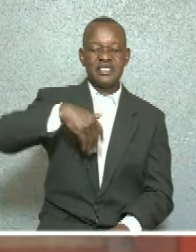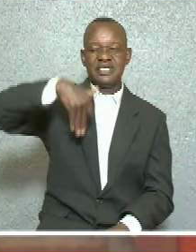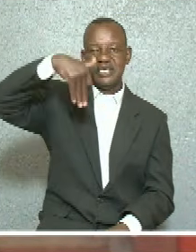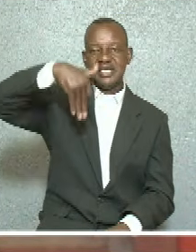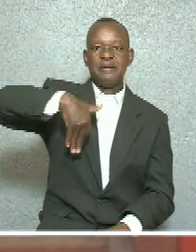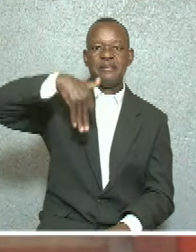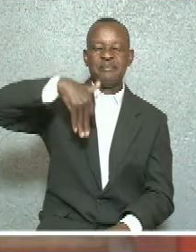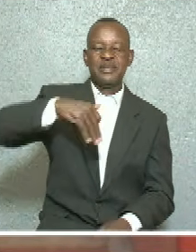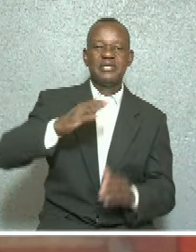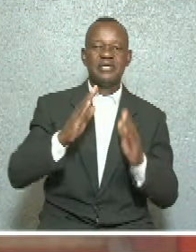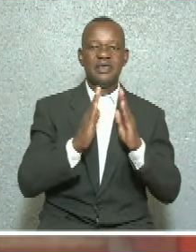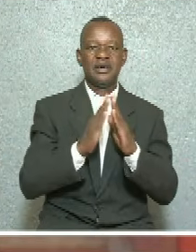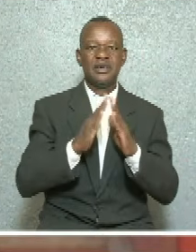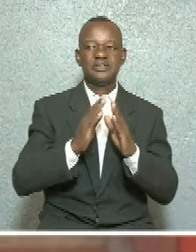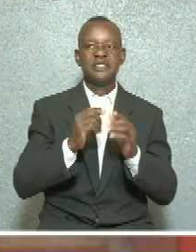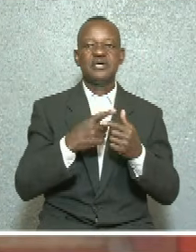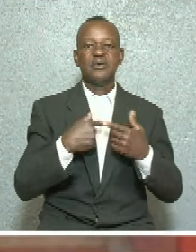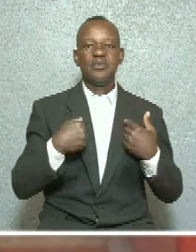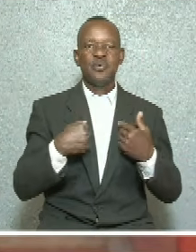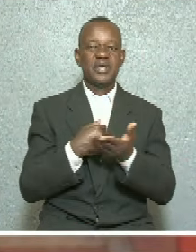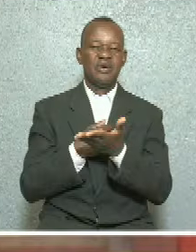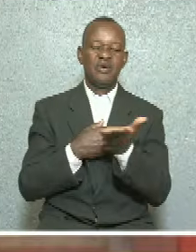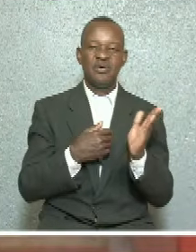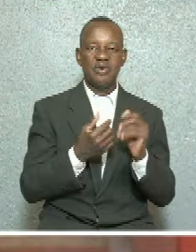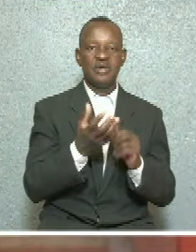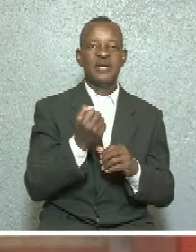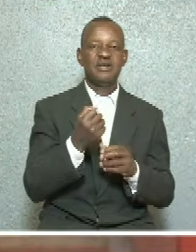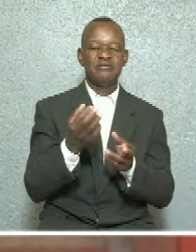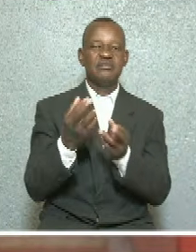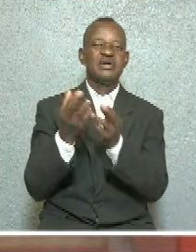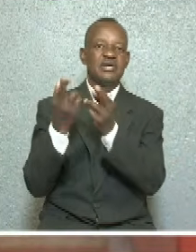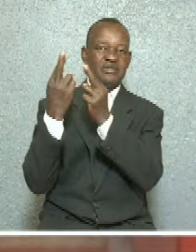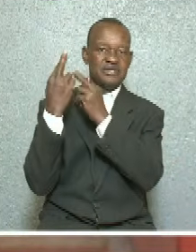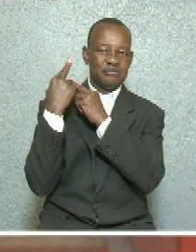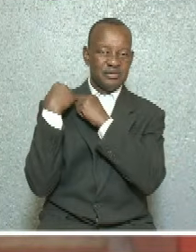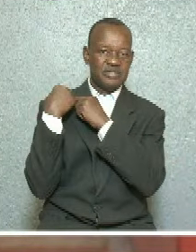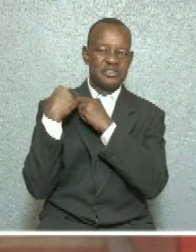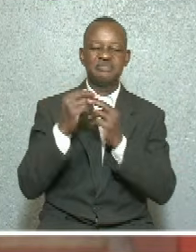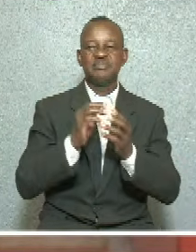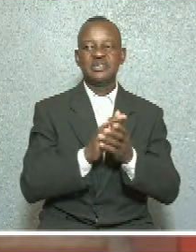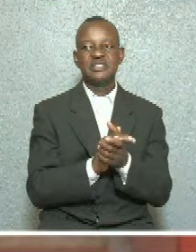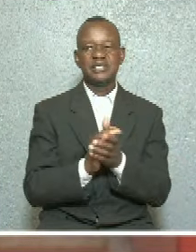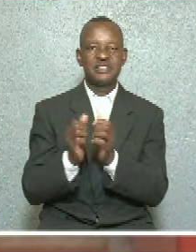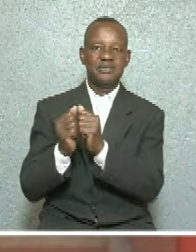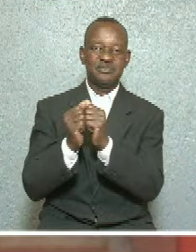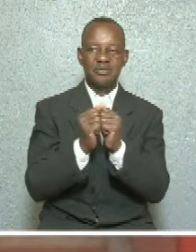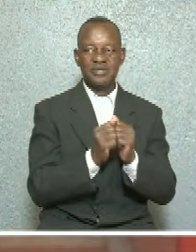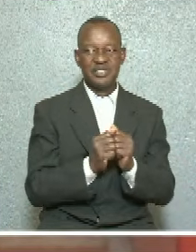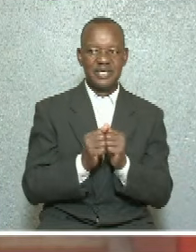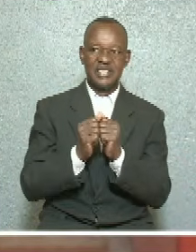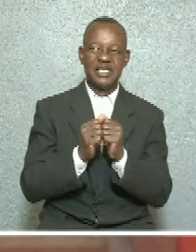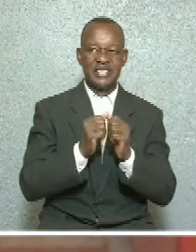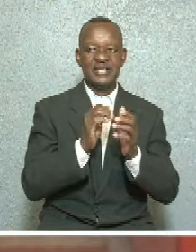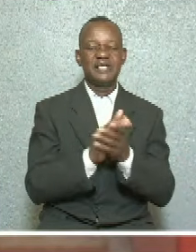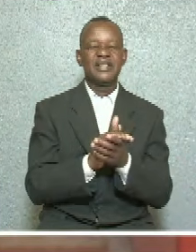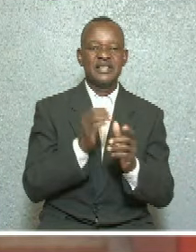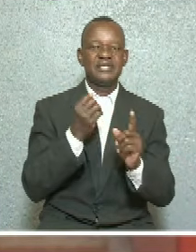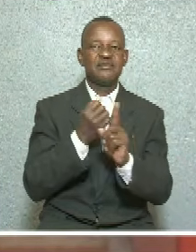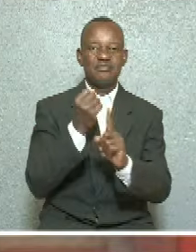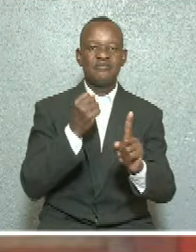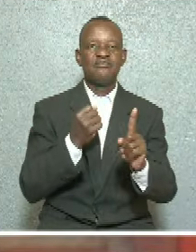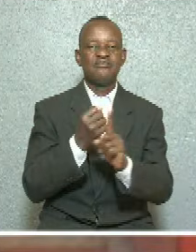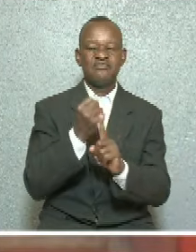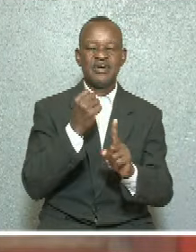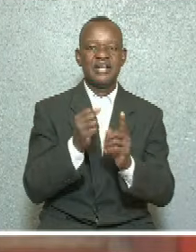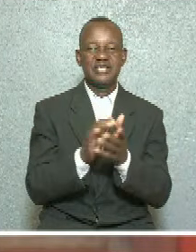a collective responsibility to resist those who do not want to work for one Namibia, one nation. I want you to repeat